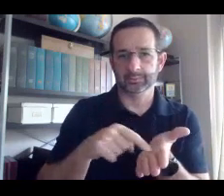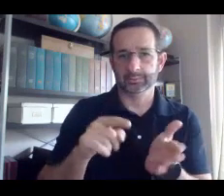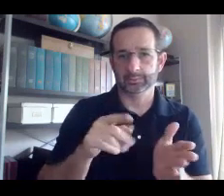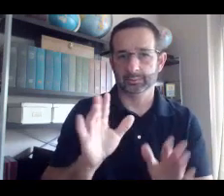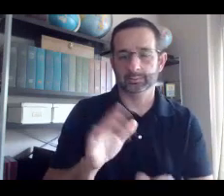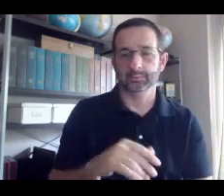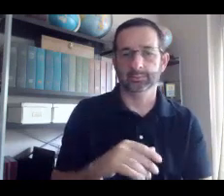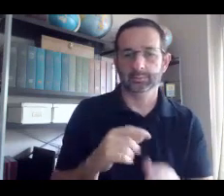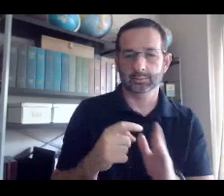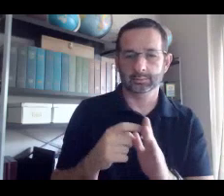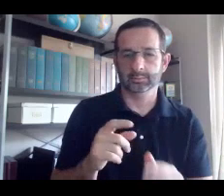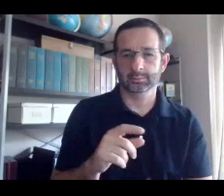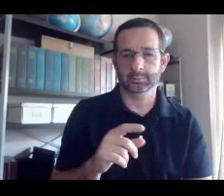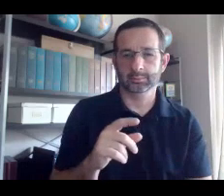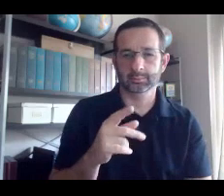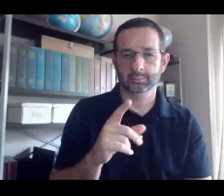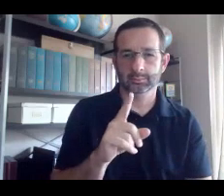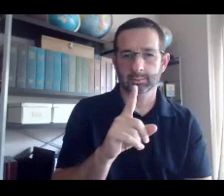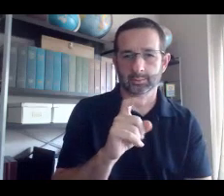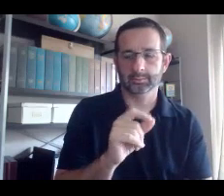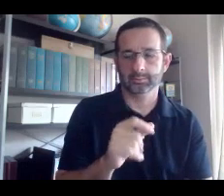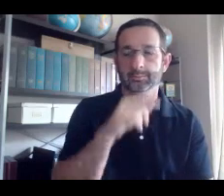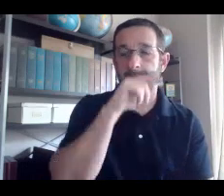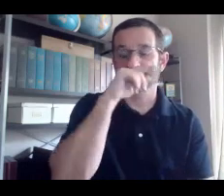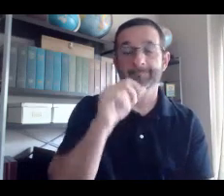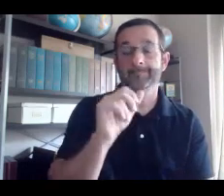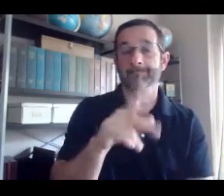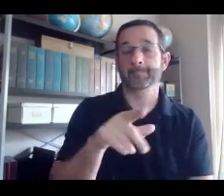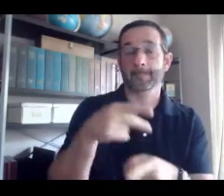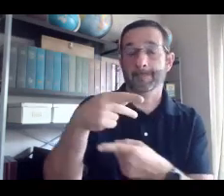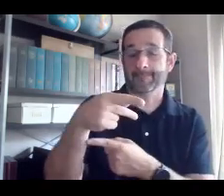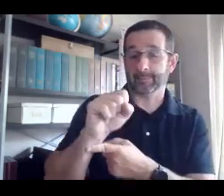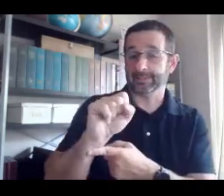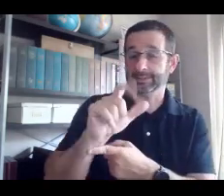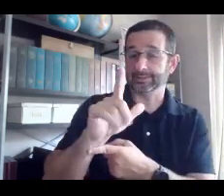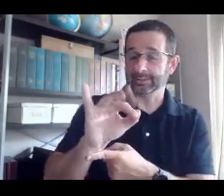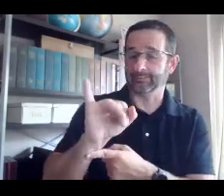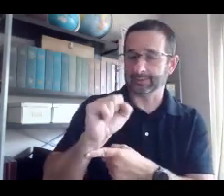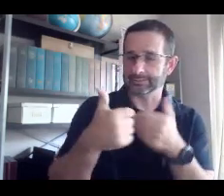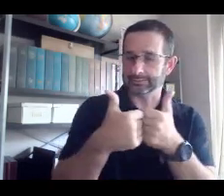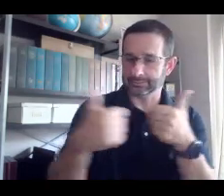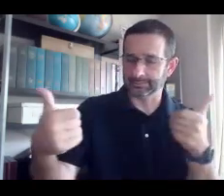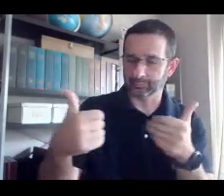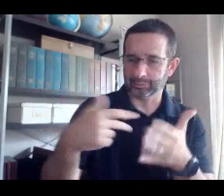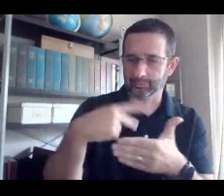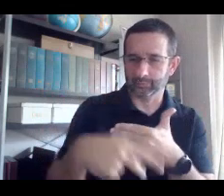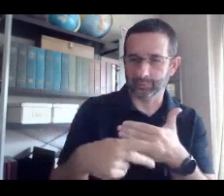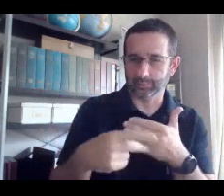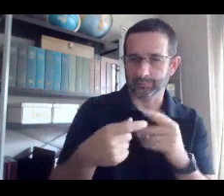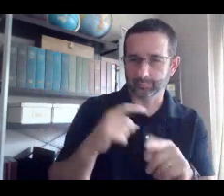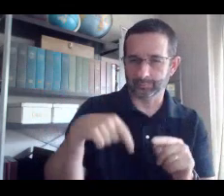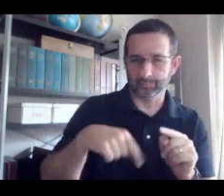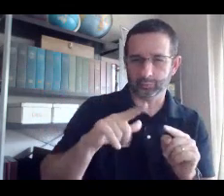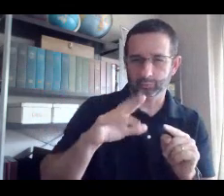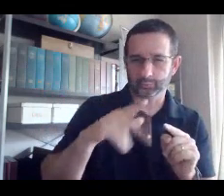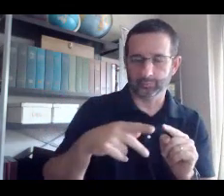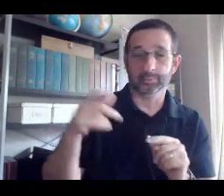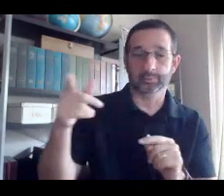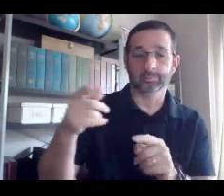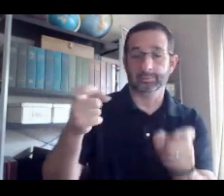the PSLF payments requirement. Okay. So PSLF is a